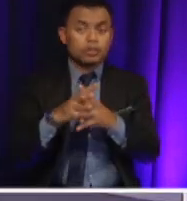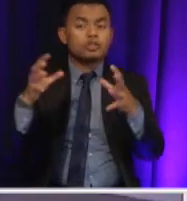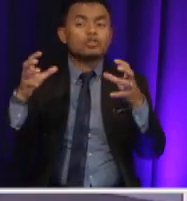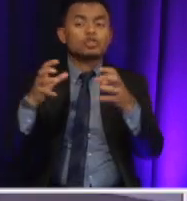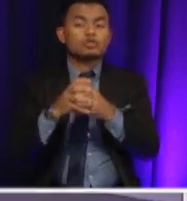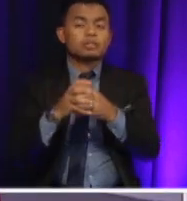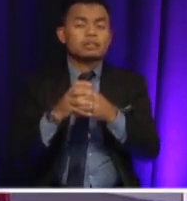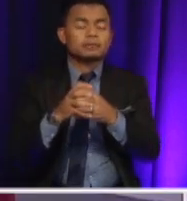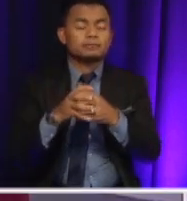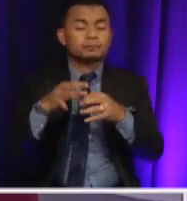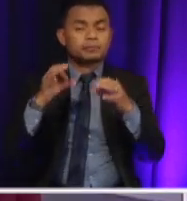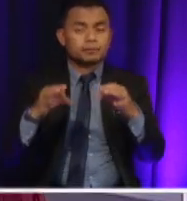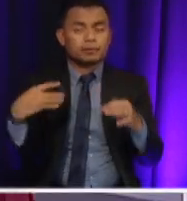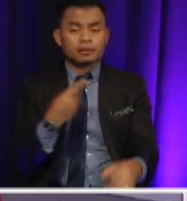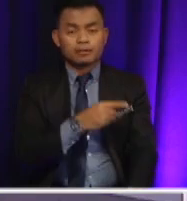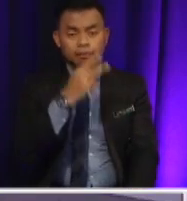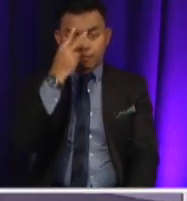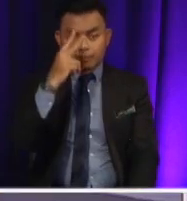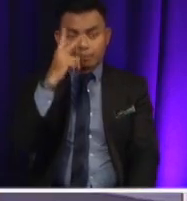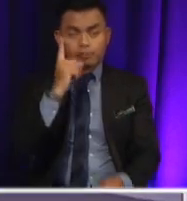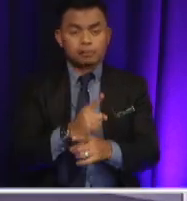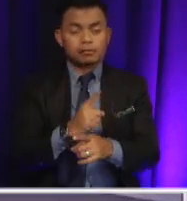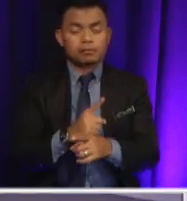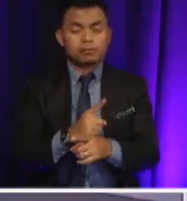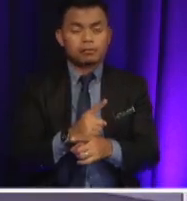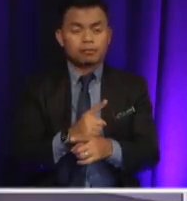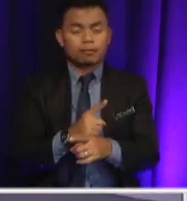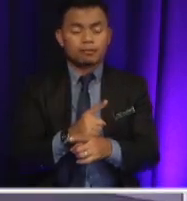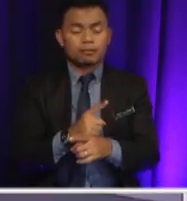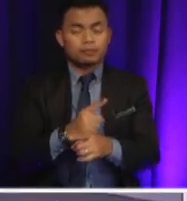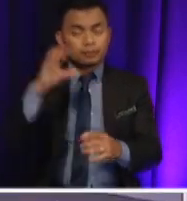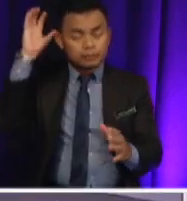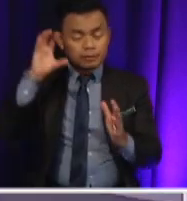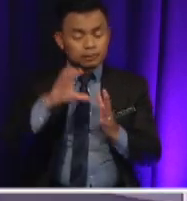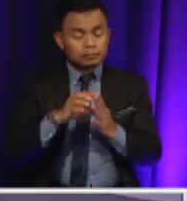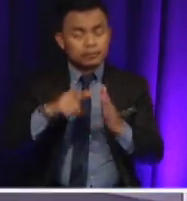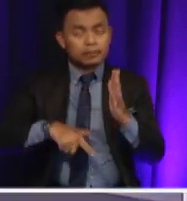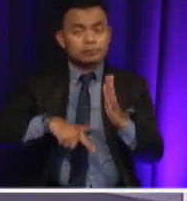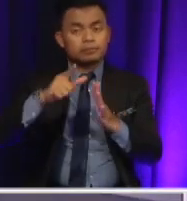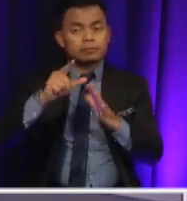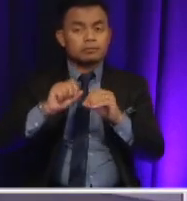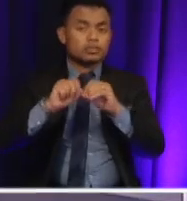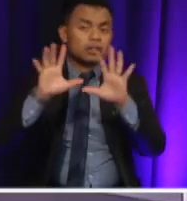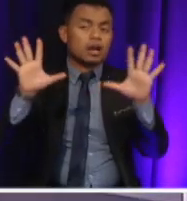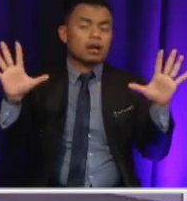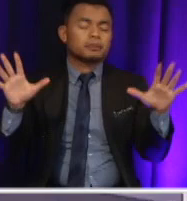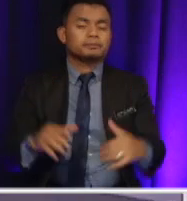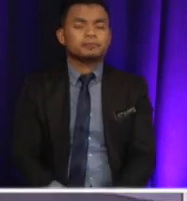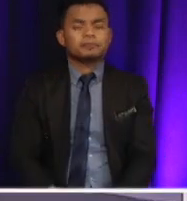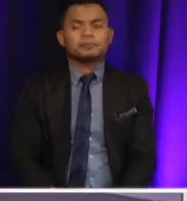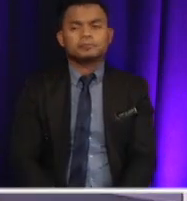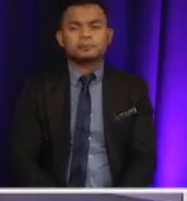live worksheets pupils, you will find that the pictures are bigger and clearer. Okay, no worries. Yay!